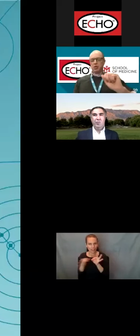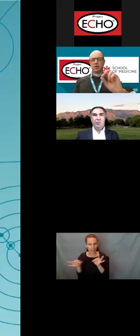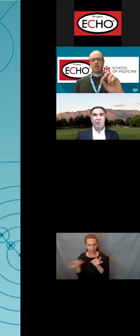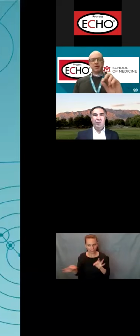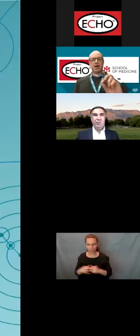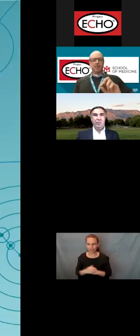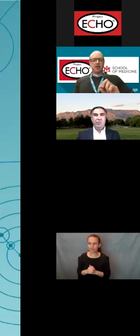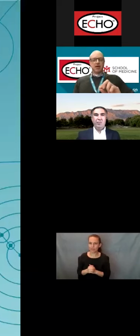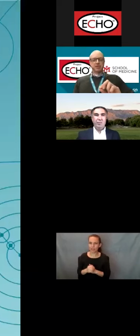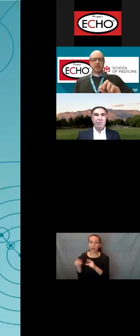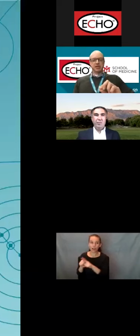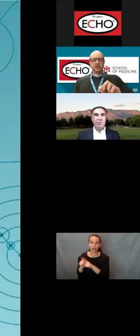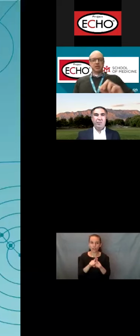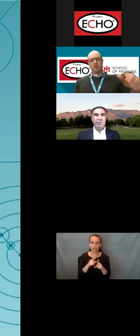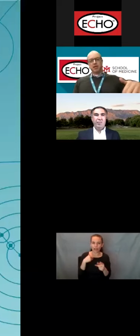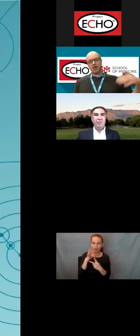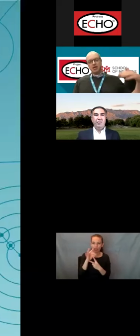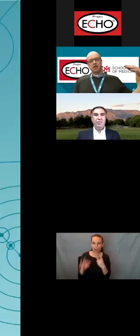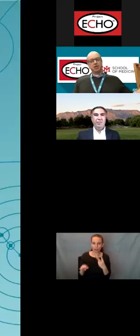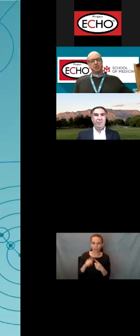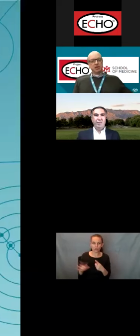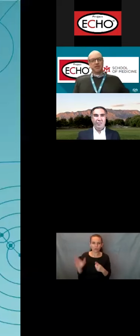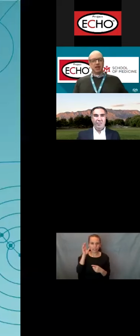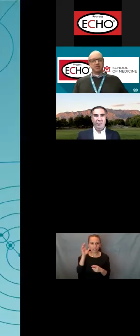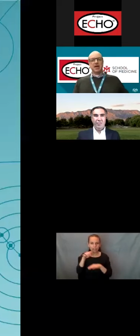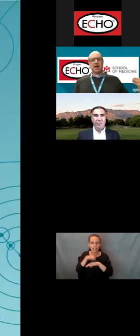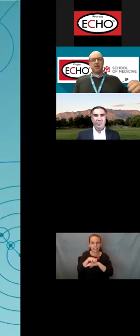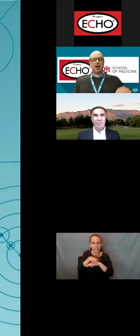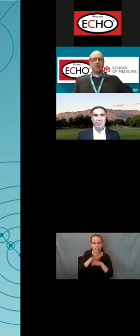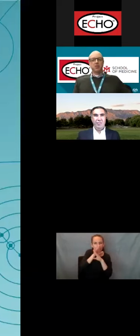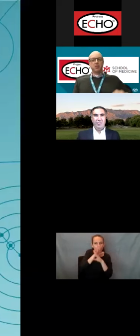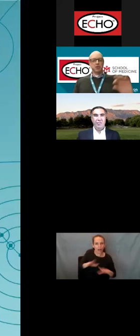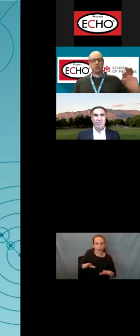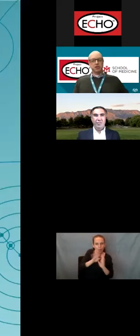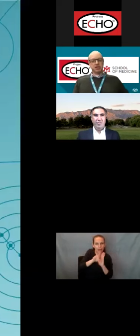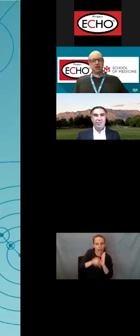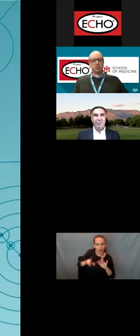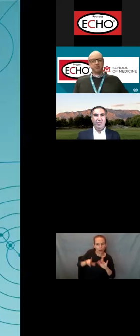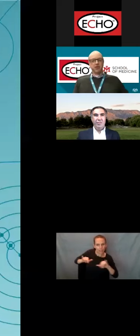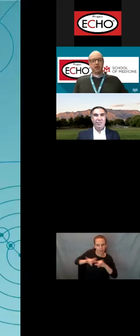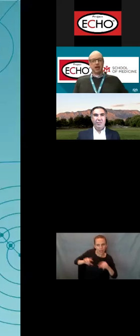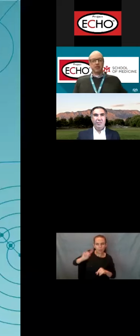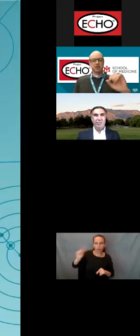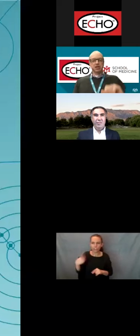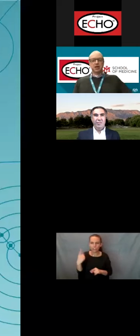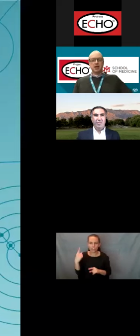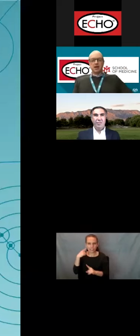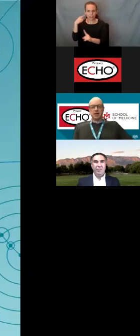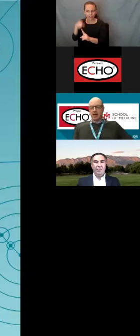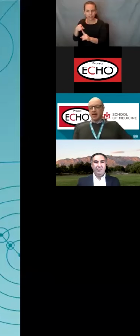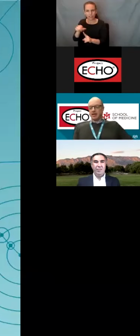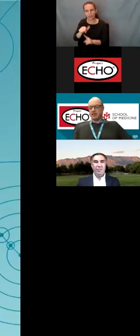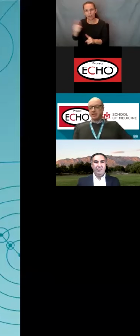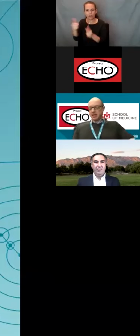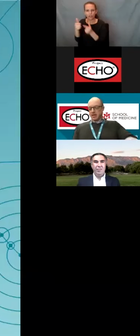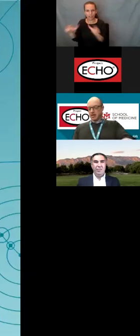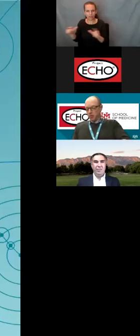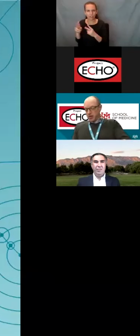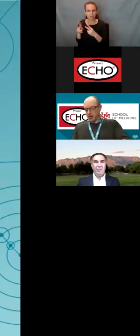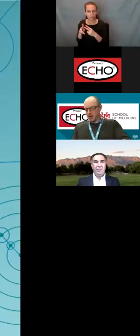You'll also have the option to hear the English softly in the background or just hear the preferred language.